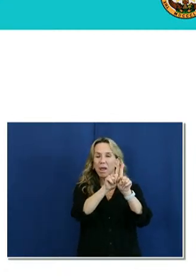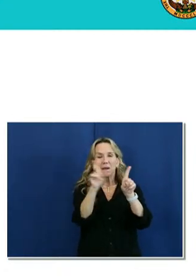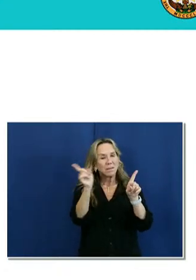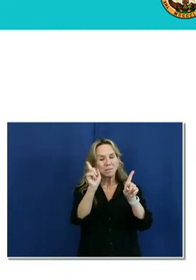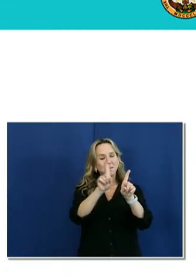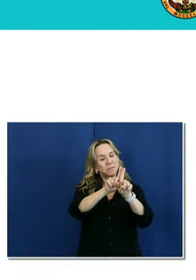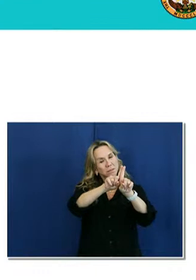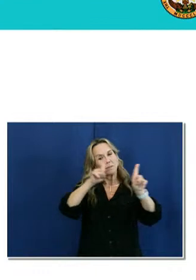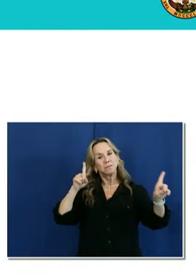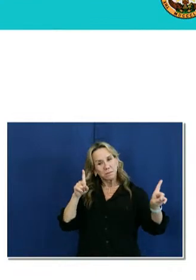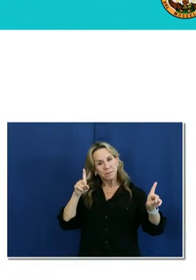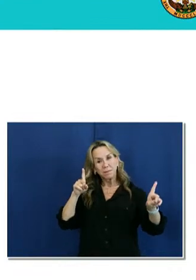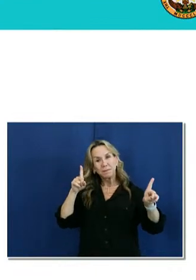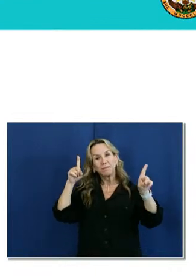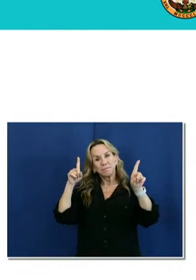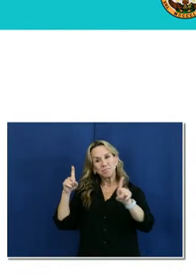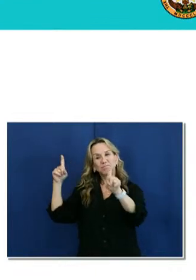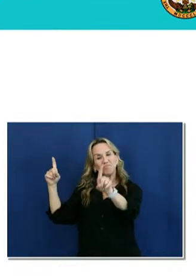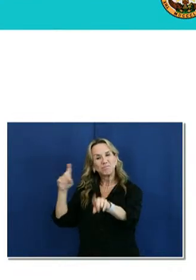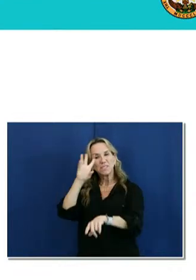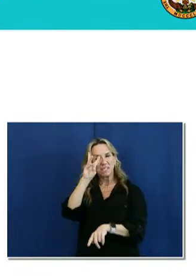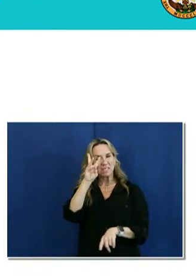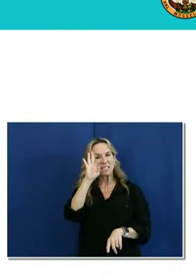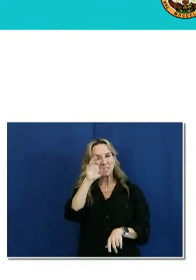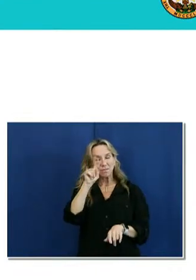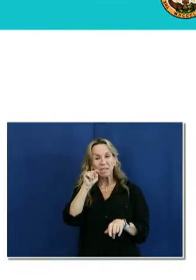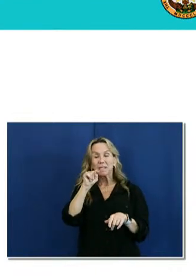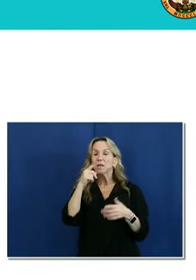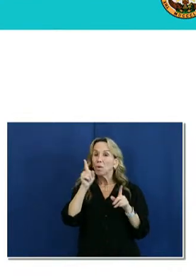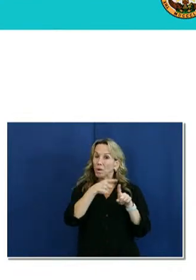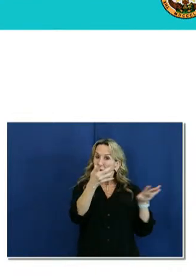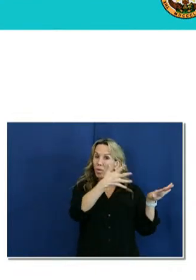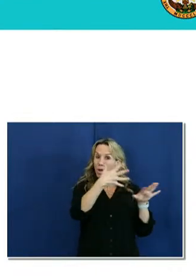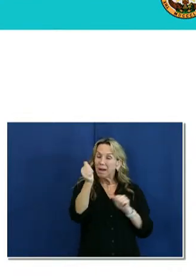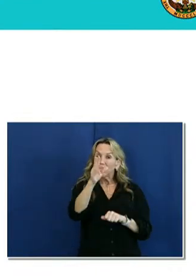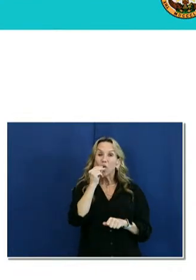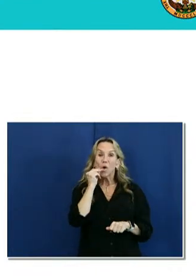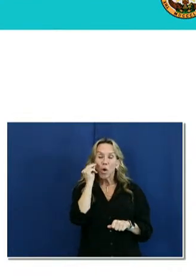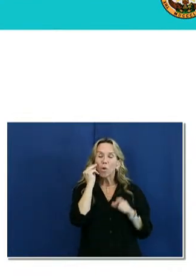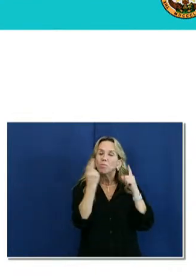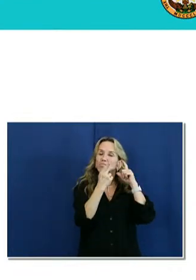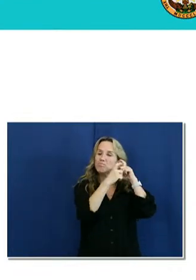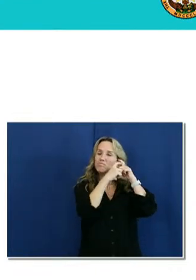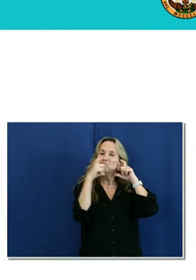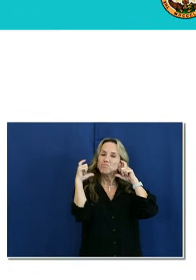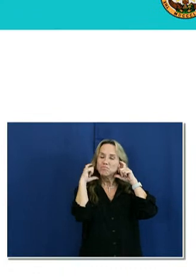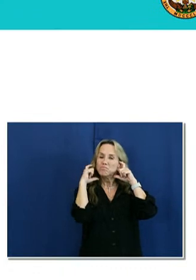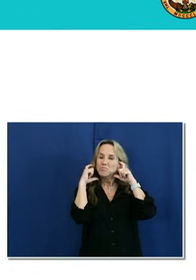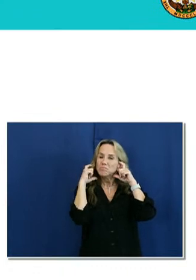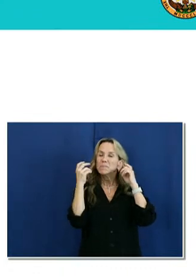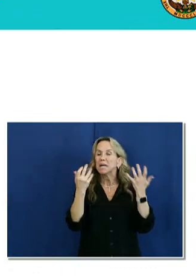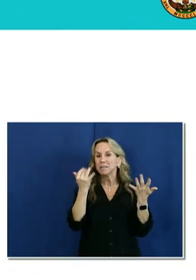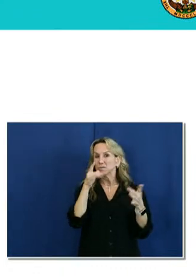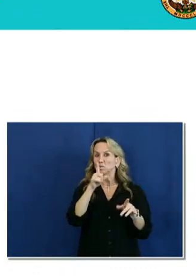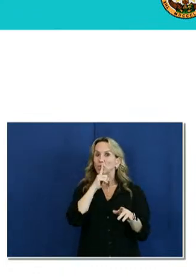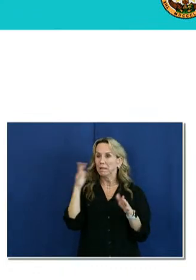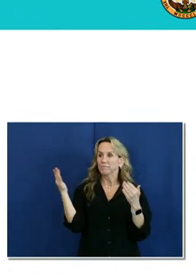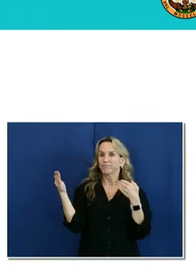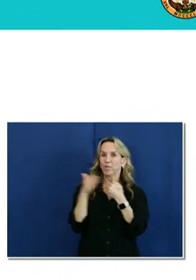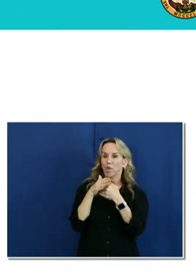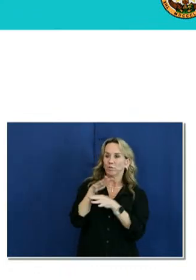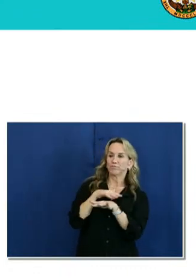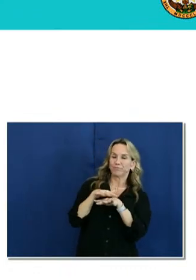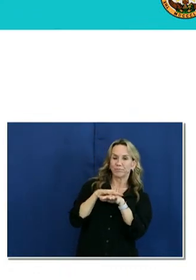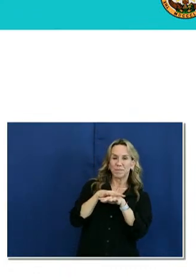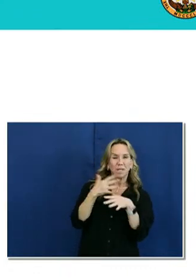should wear a facial covering when they leave their home, particularly within 6 feet of others. Avoid crowded places